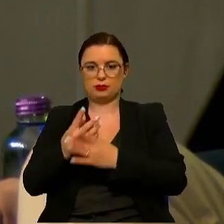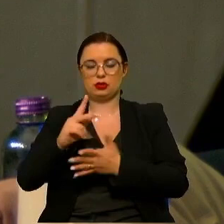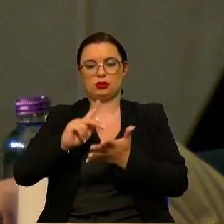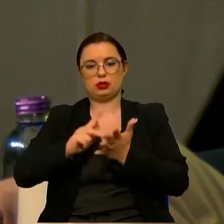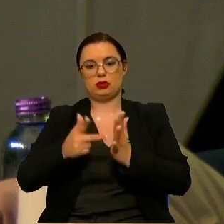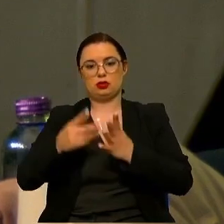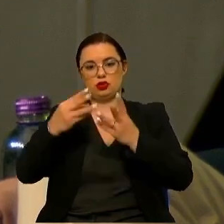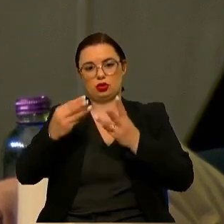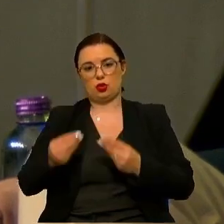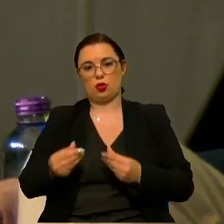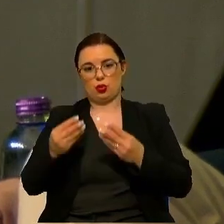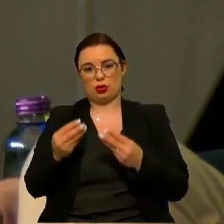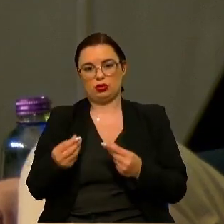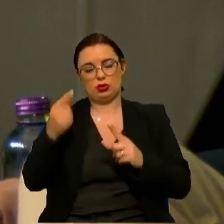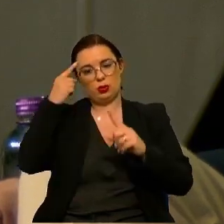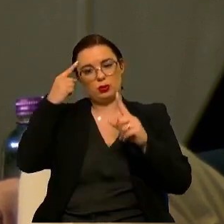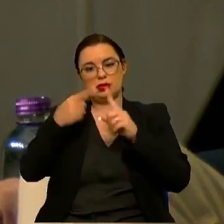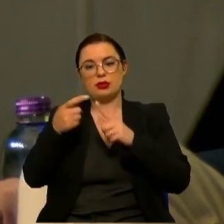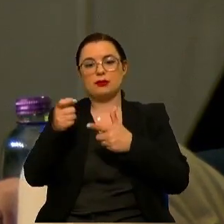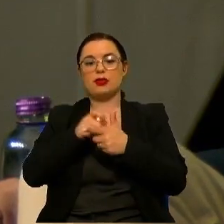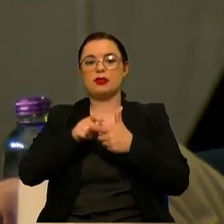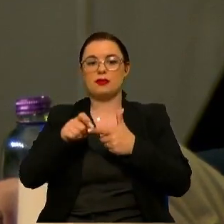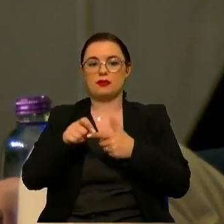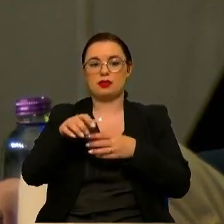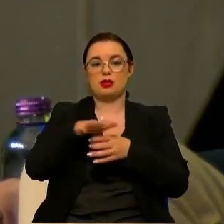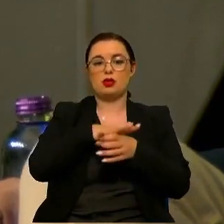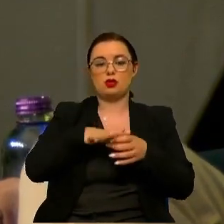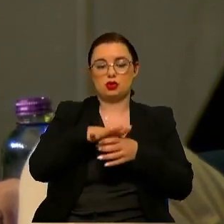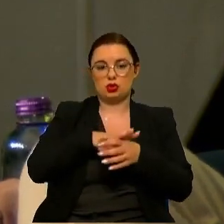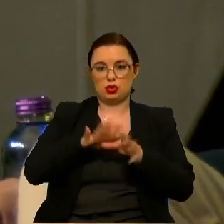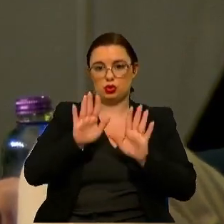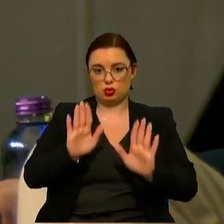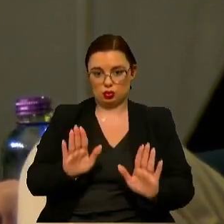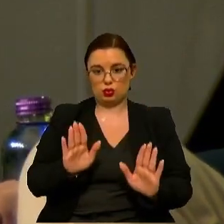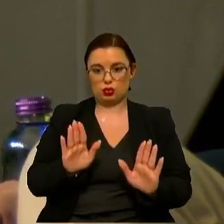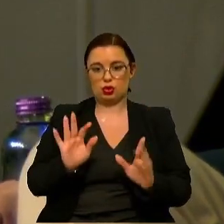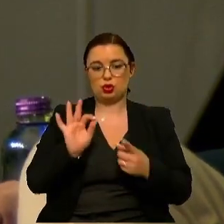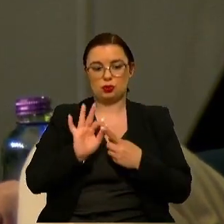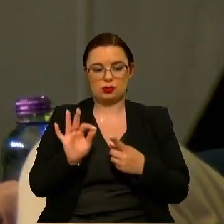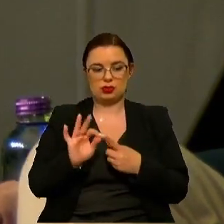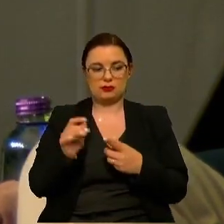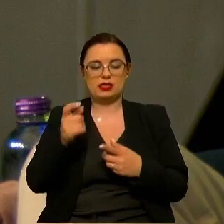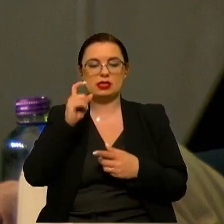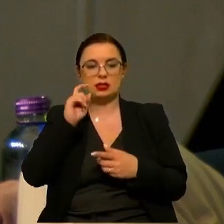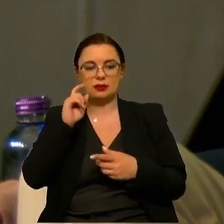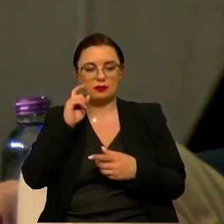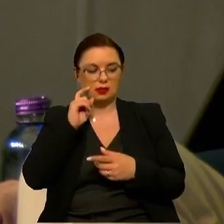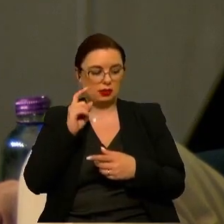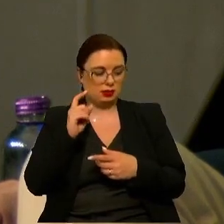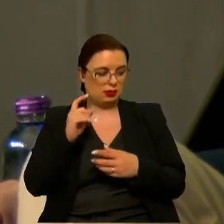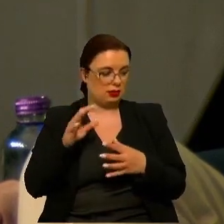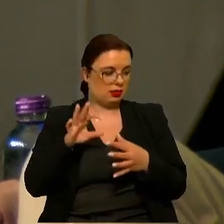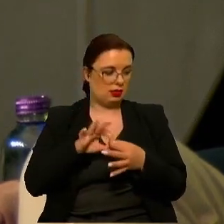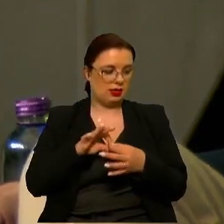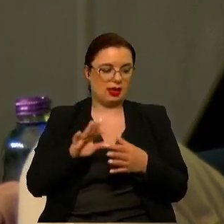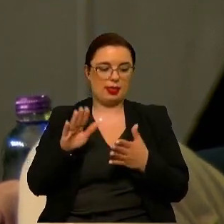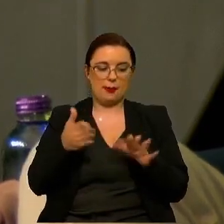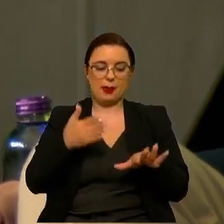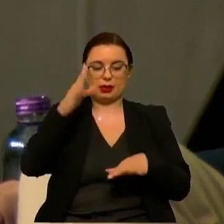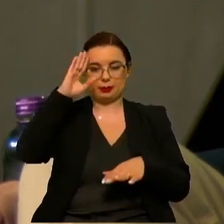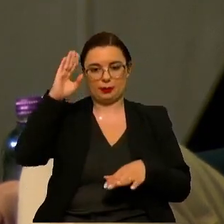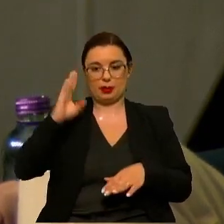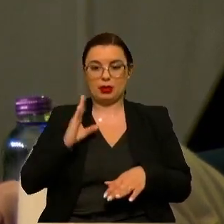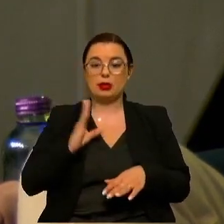we've been leading the quantum technologies to define use cases for defense more linked